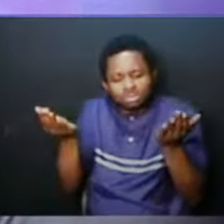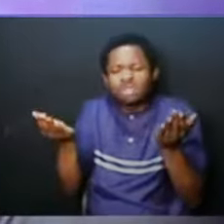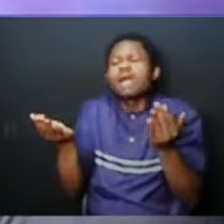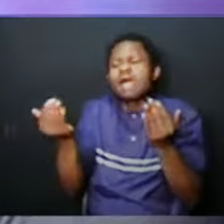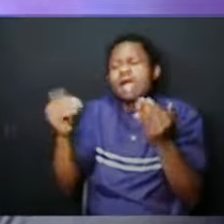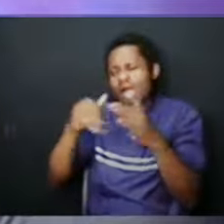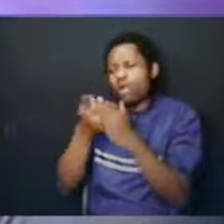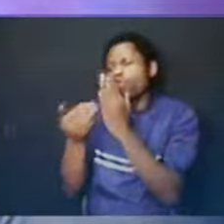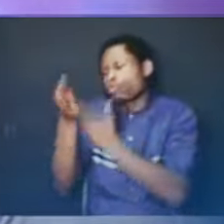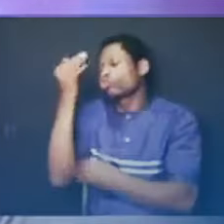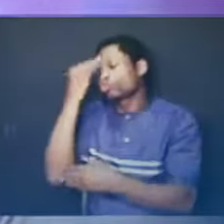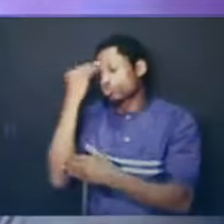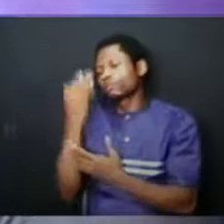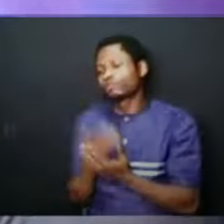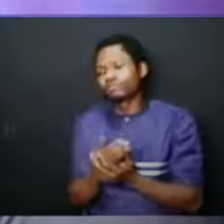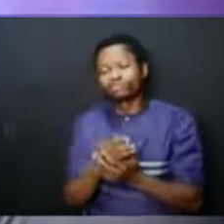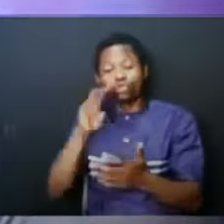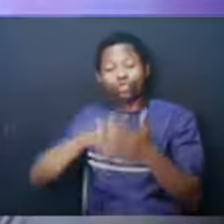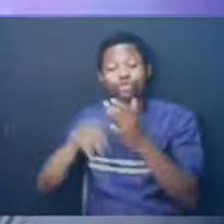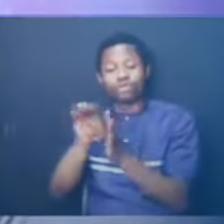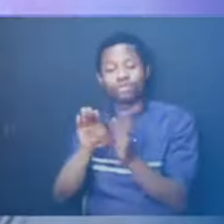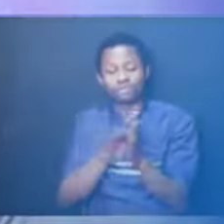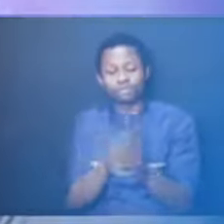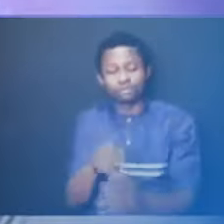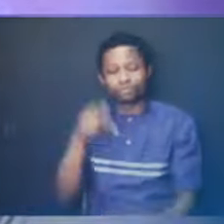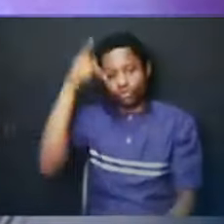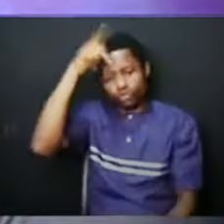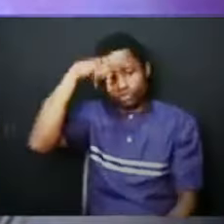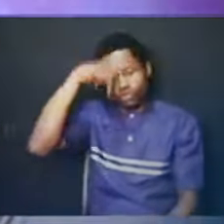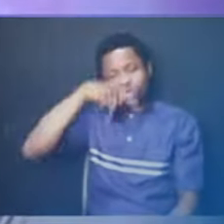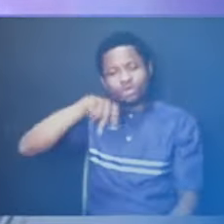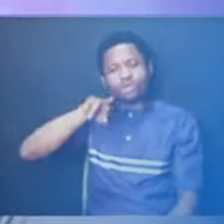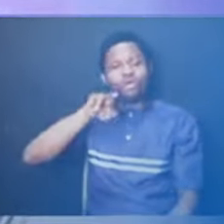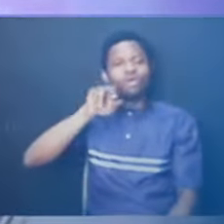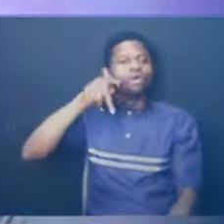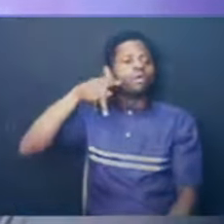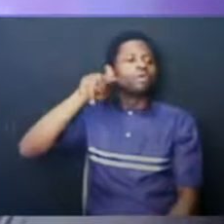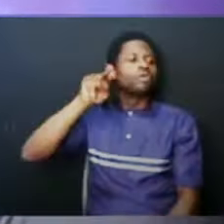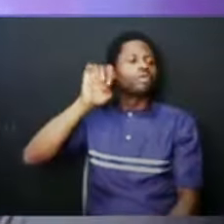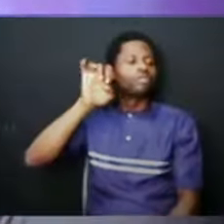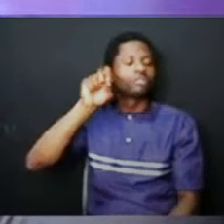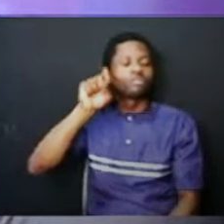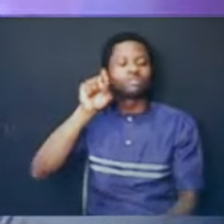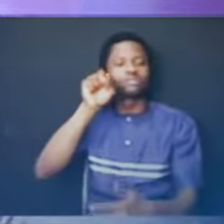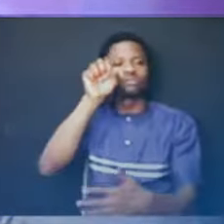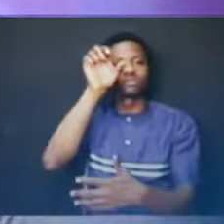verse 12. I want you to pay attention to these verses,